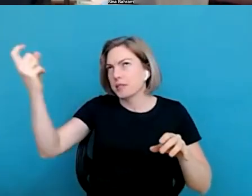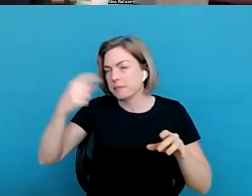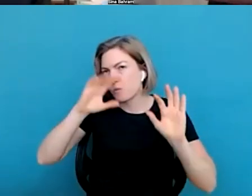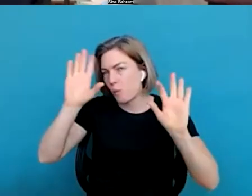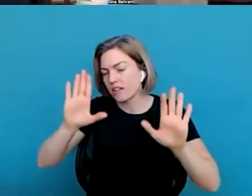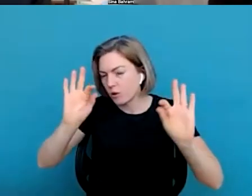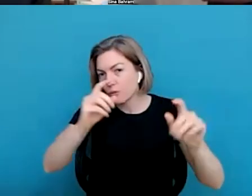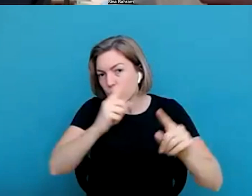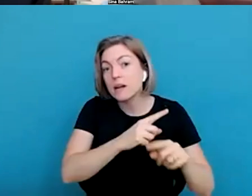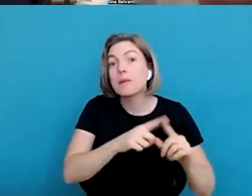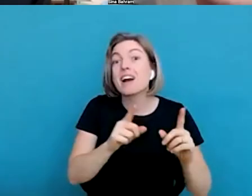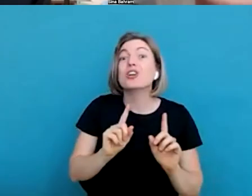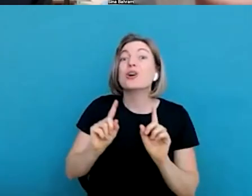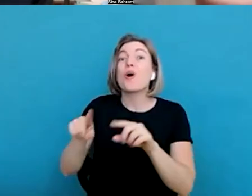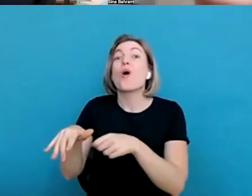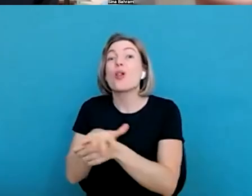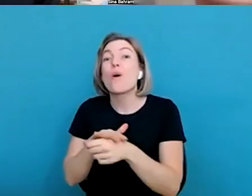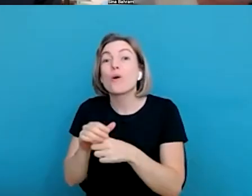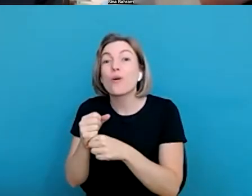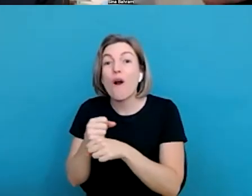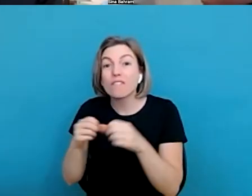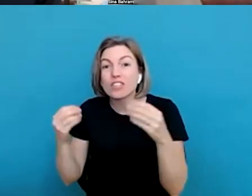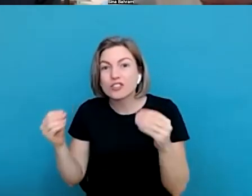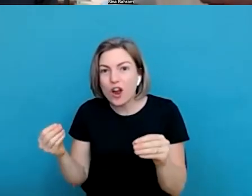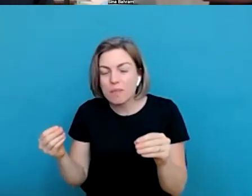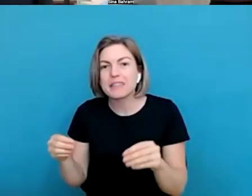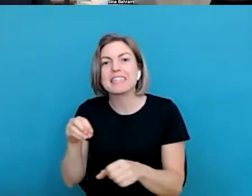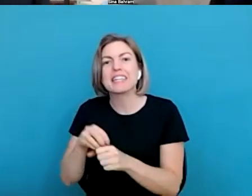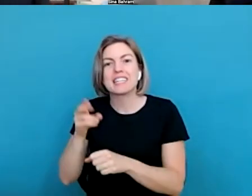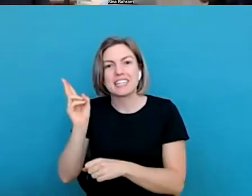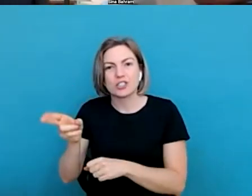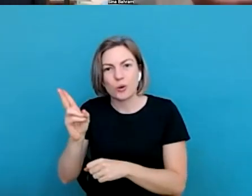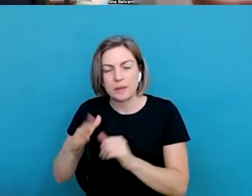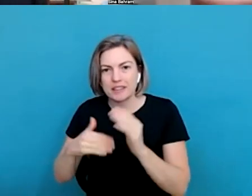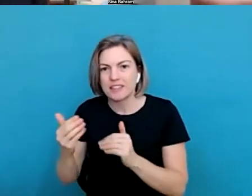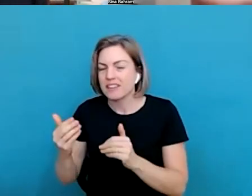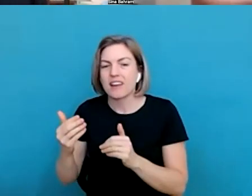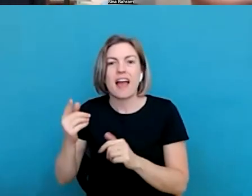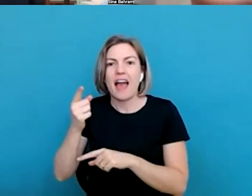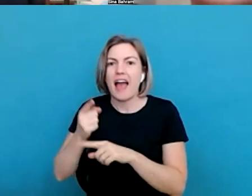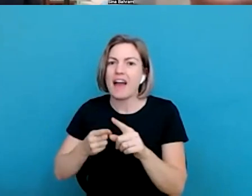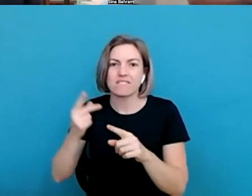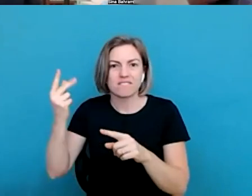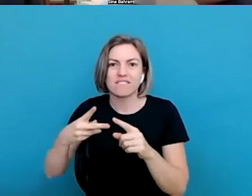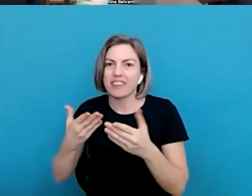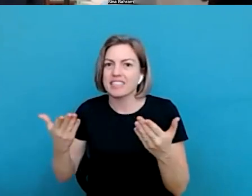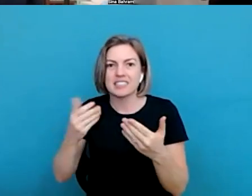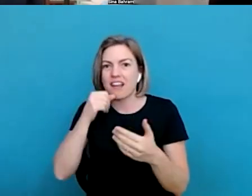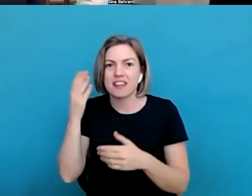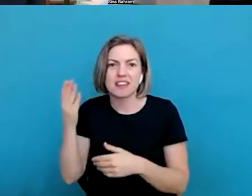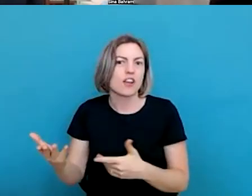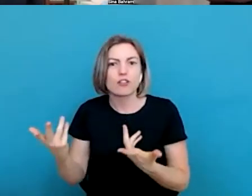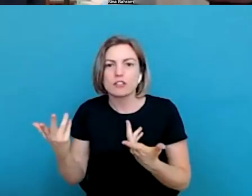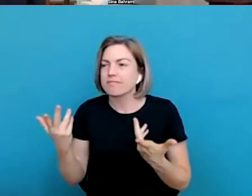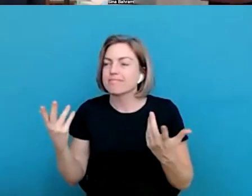then when you go to your local coffee shop that's in a historic building, half of these affordances are not available to you. How do we make sure